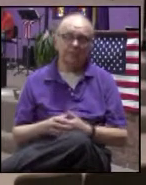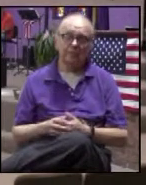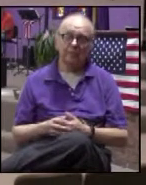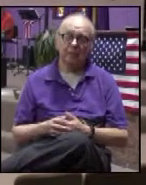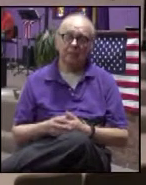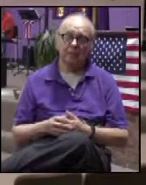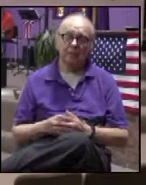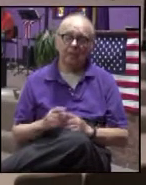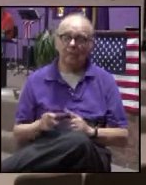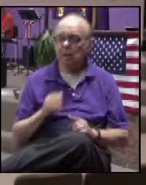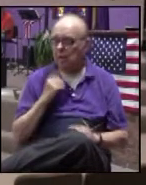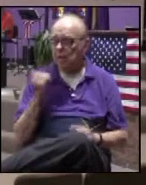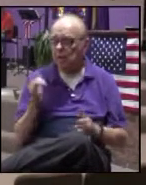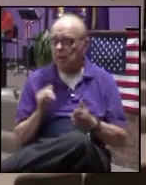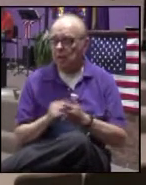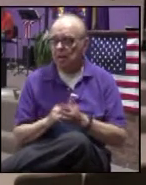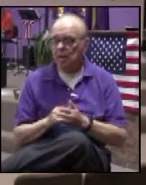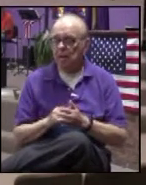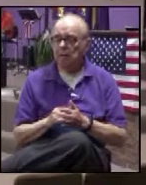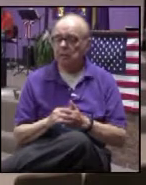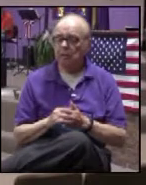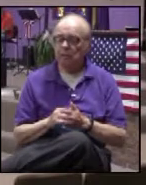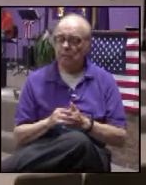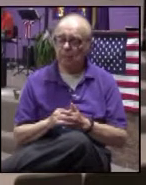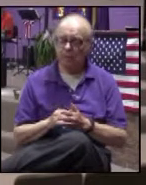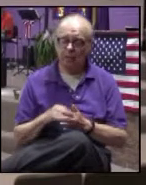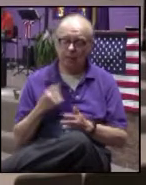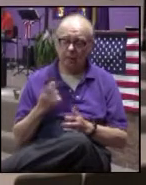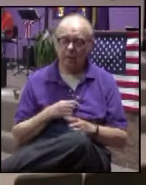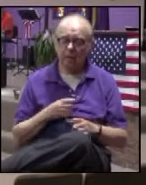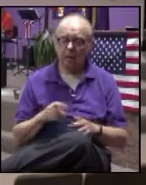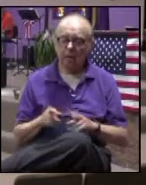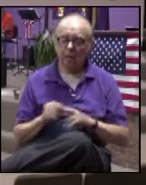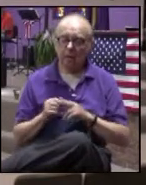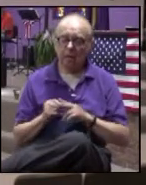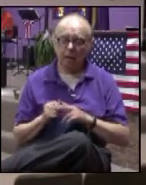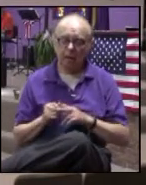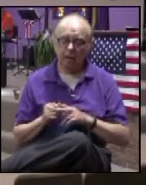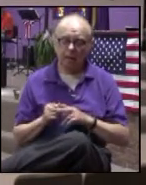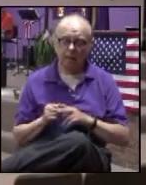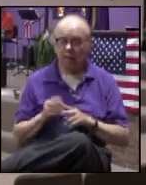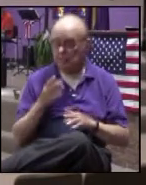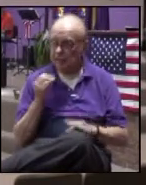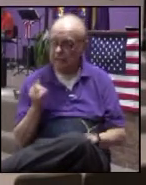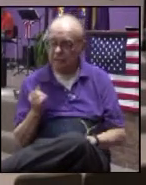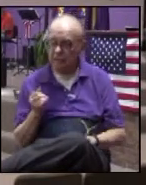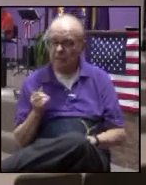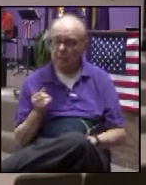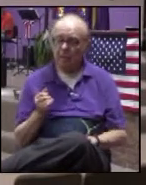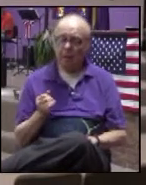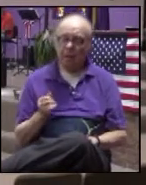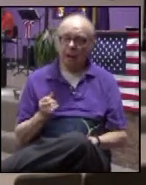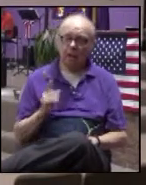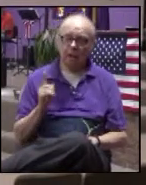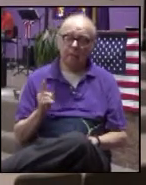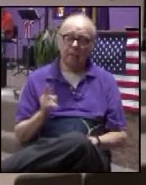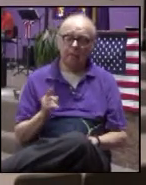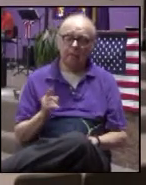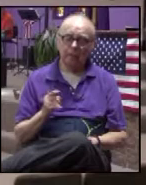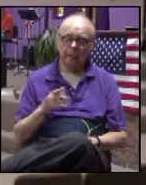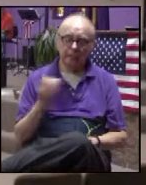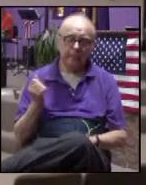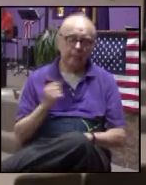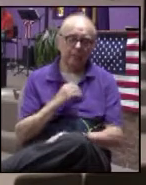But not only that, we're chosen by the best. The one with the greatest authority. Remember